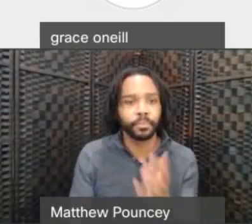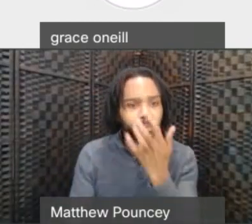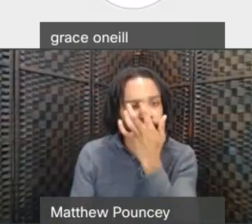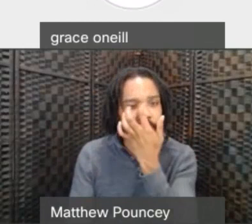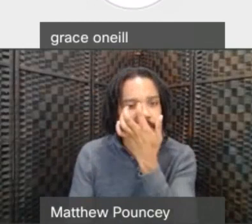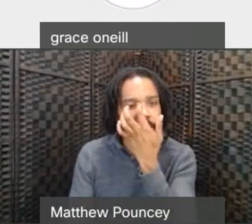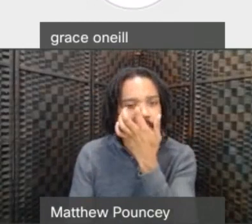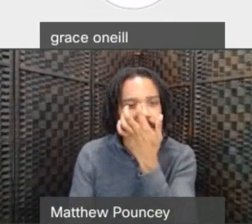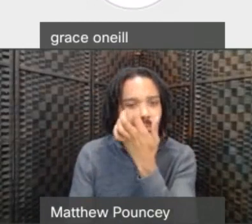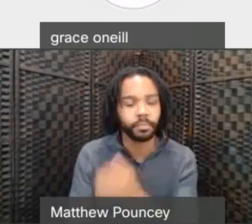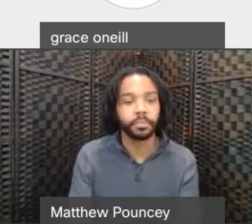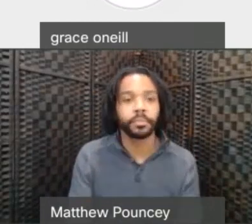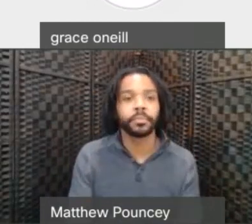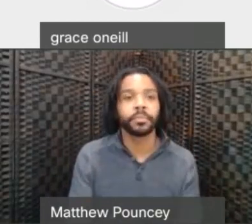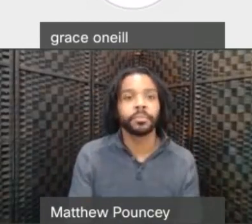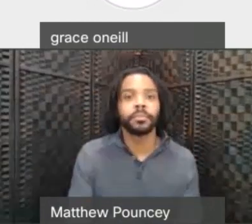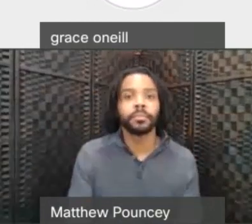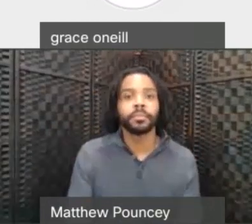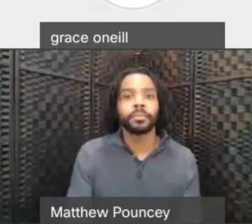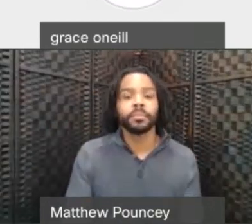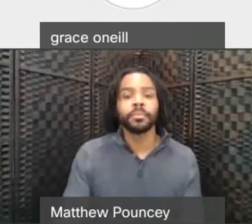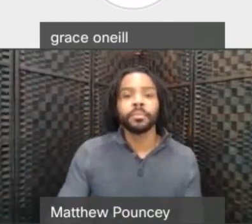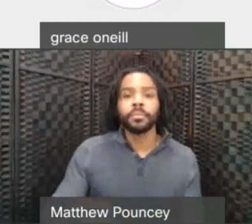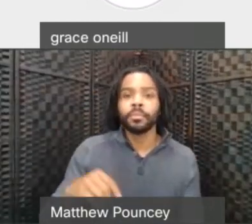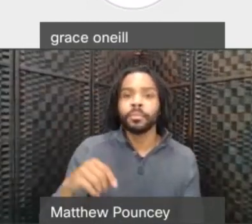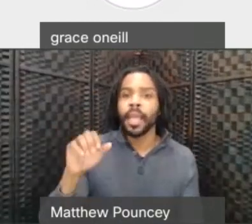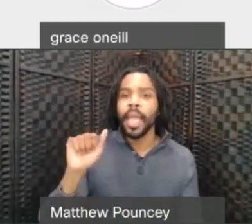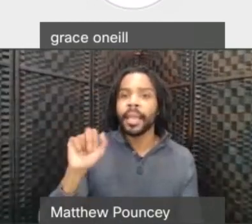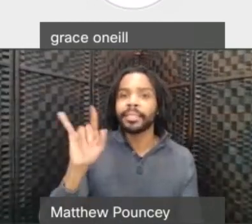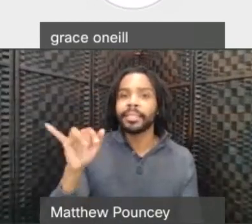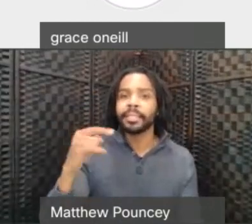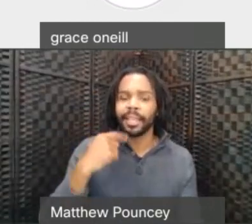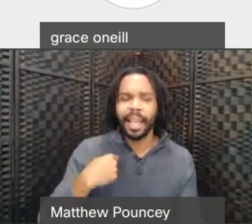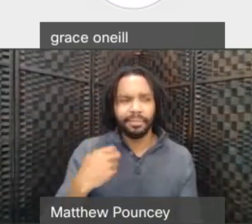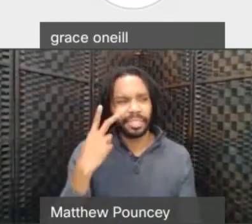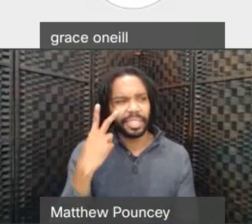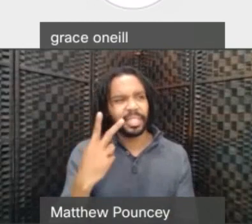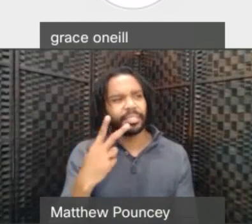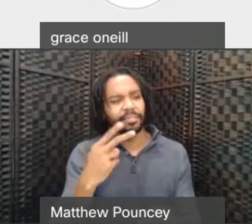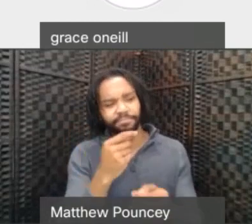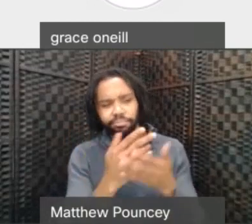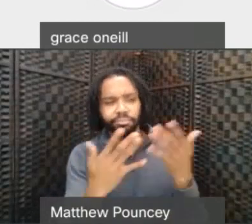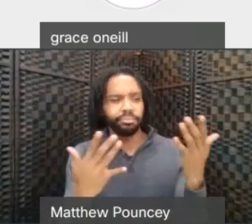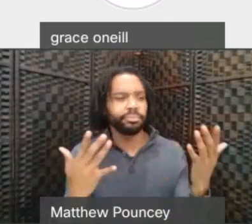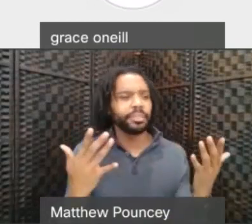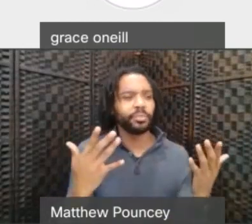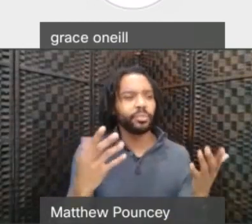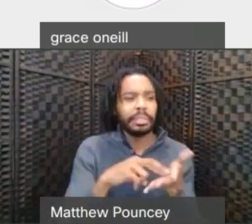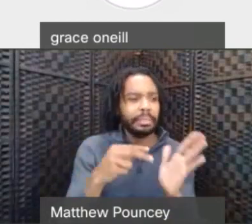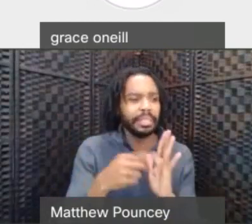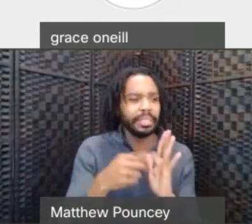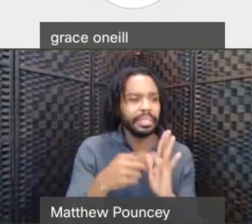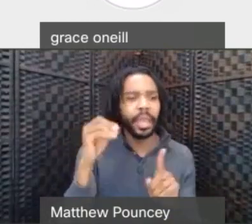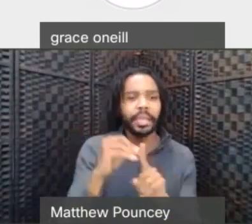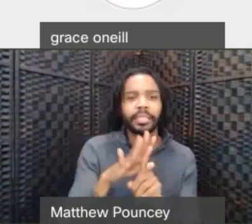So someone is also asking, they say they've seen various interpretations of exposure. Could you provide the definition of a direct